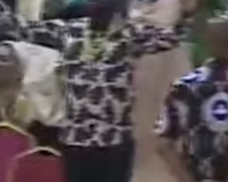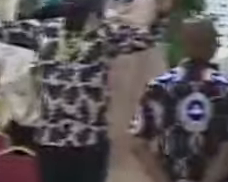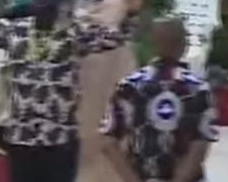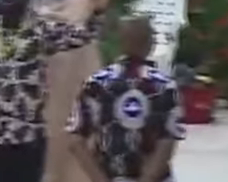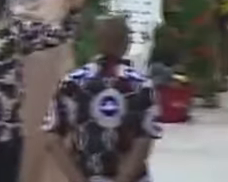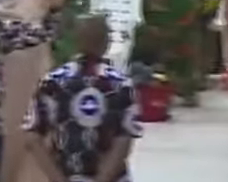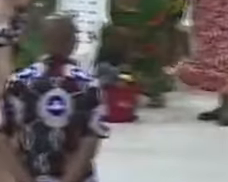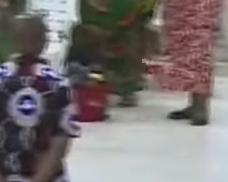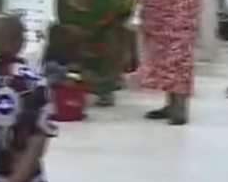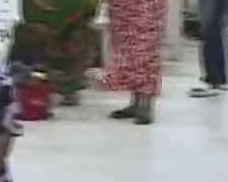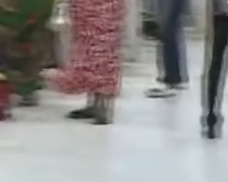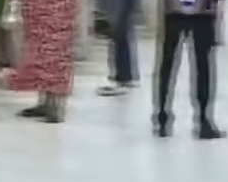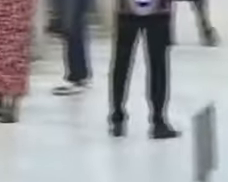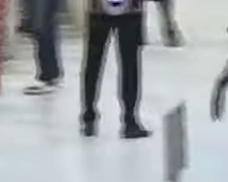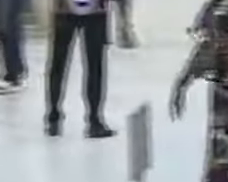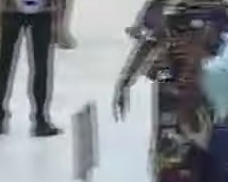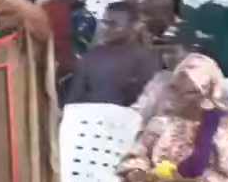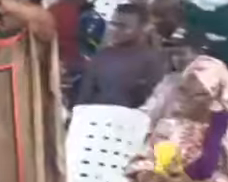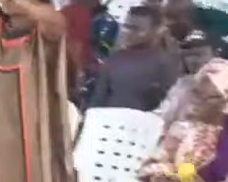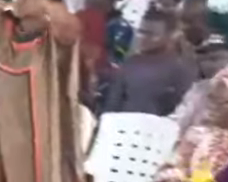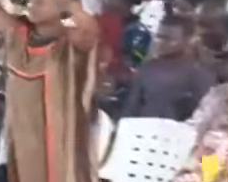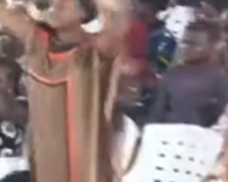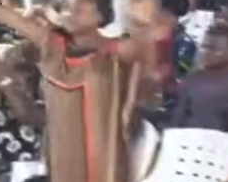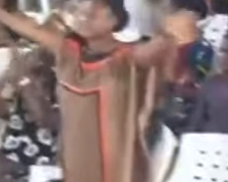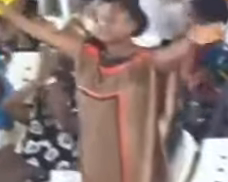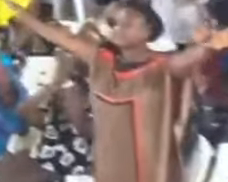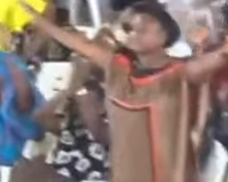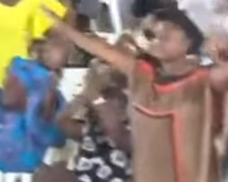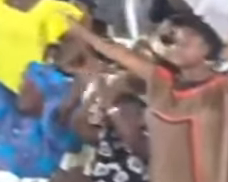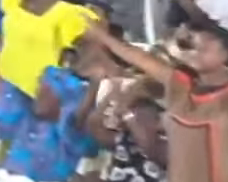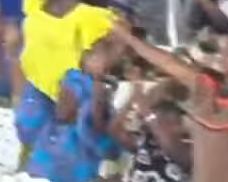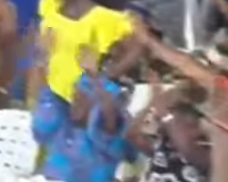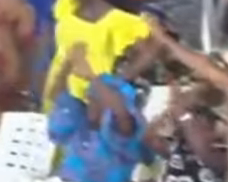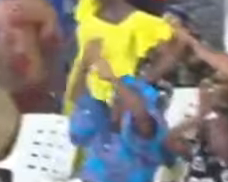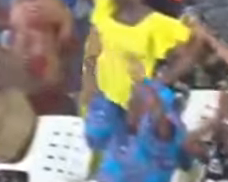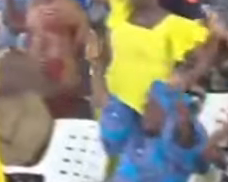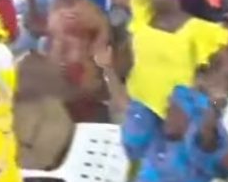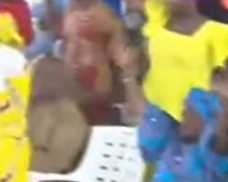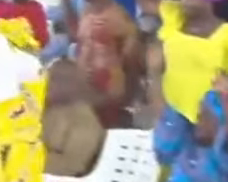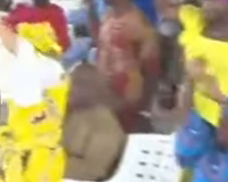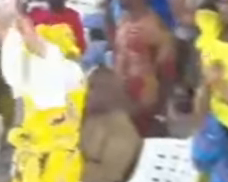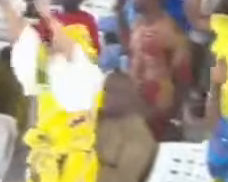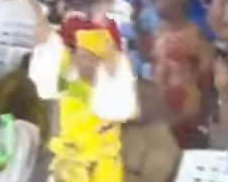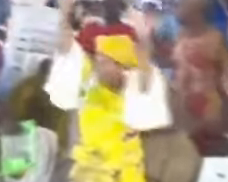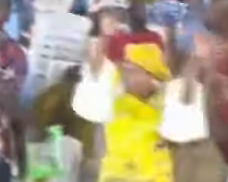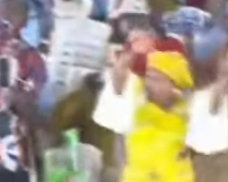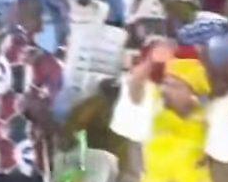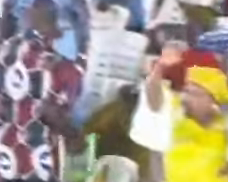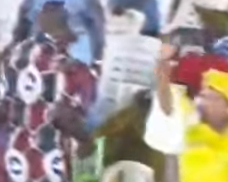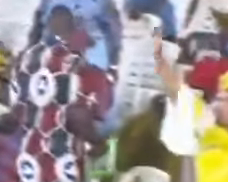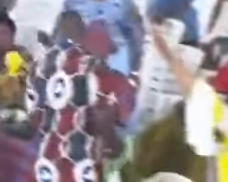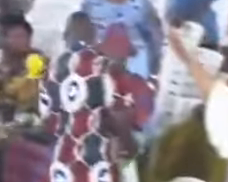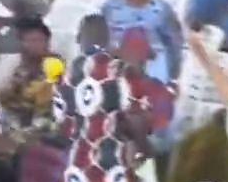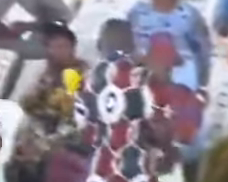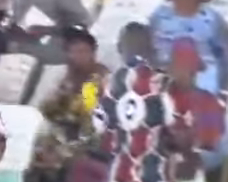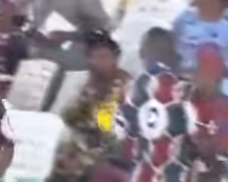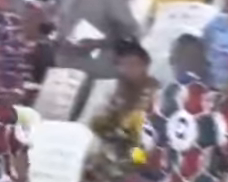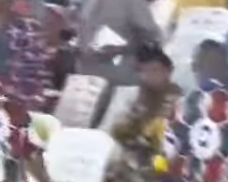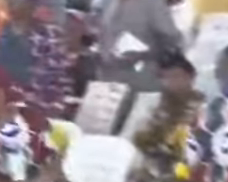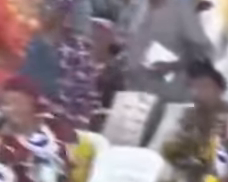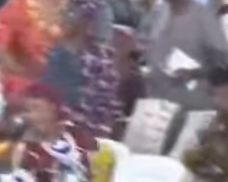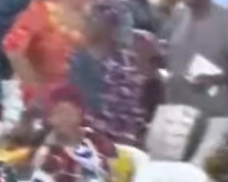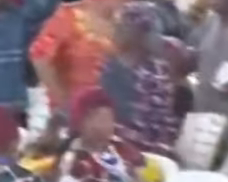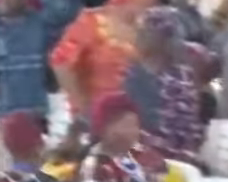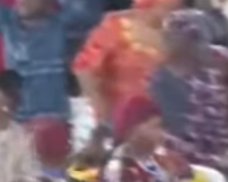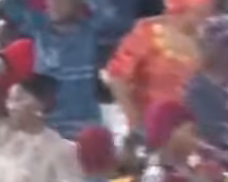Can you raise your hands to the Lord of Lords? If you have a prayer language, can you just speak in the Holy Ghost?